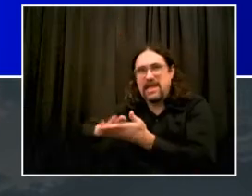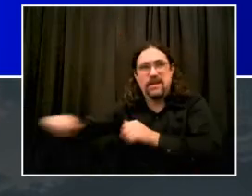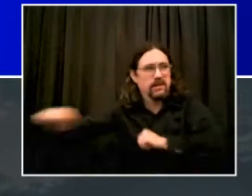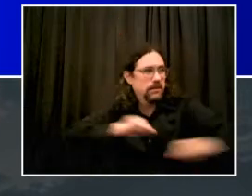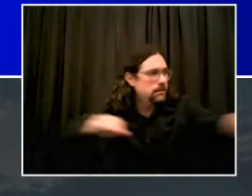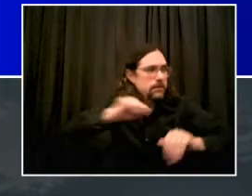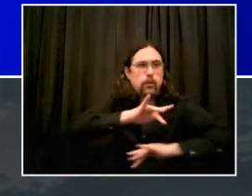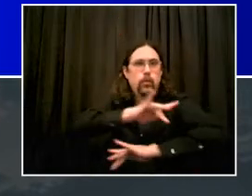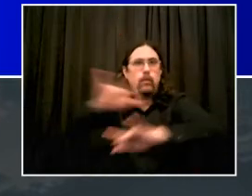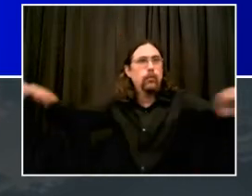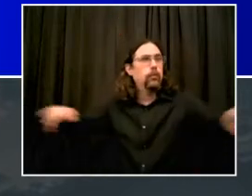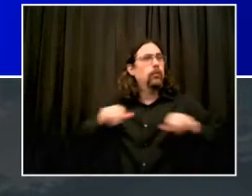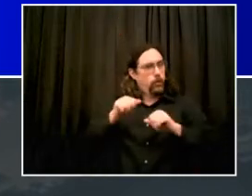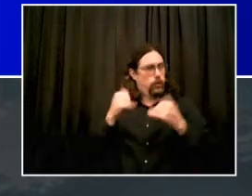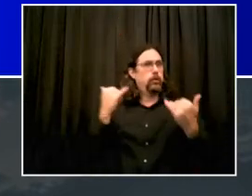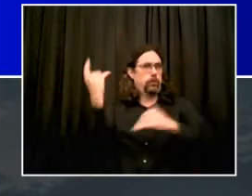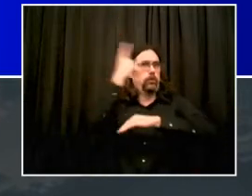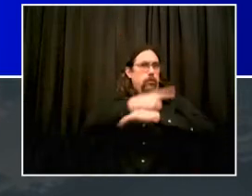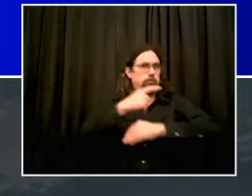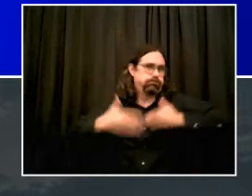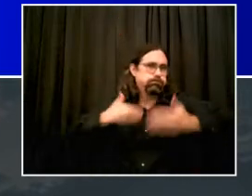cleanup is done safely and quickly.